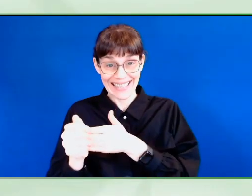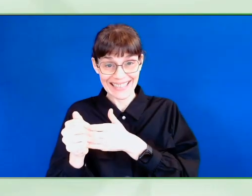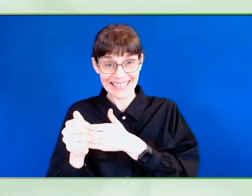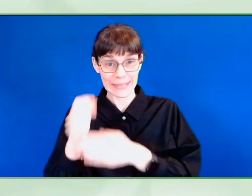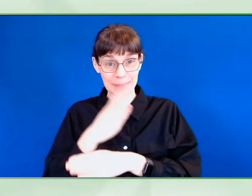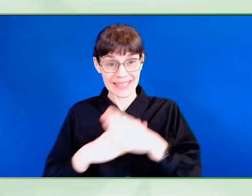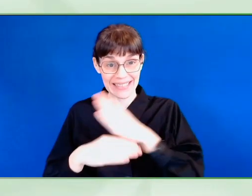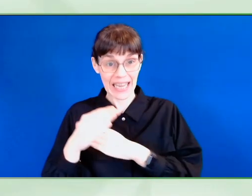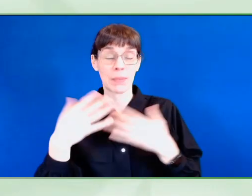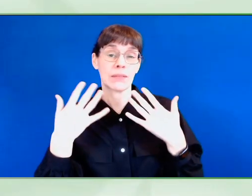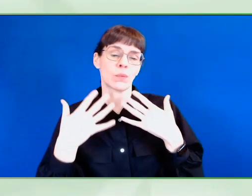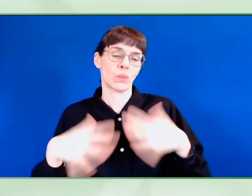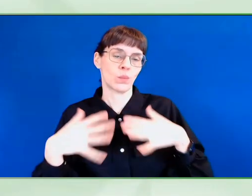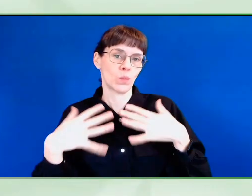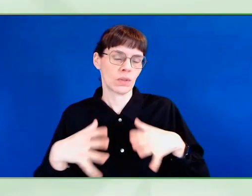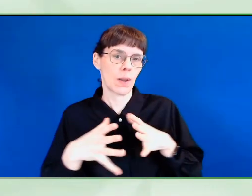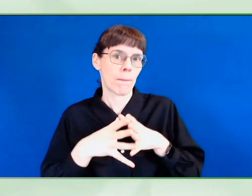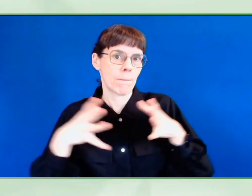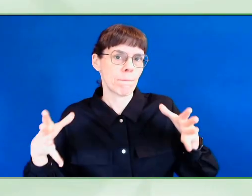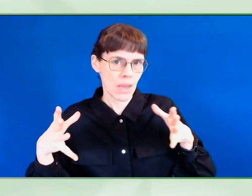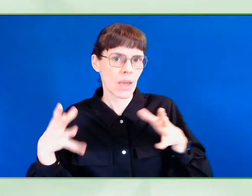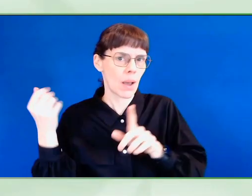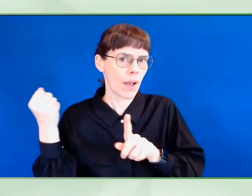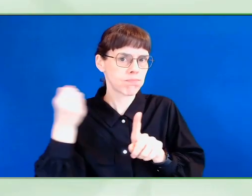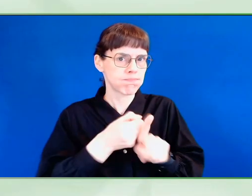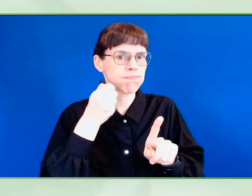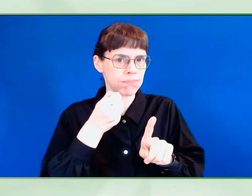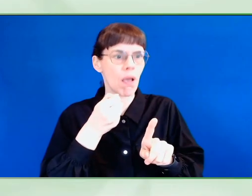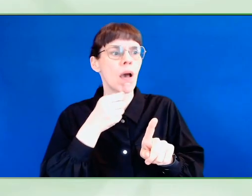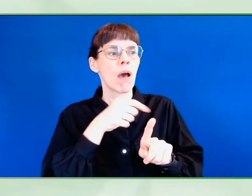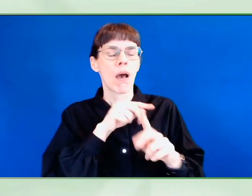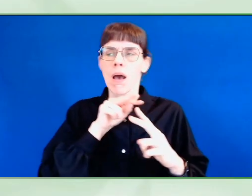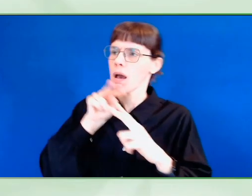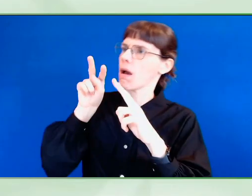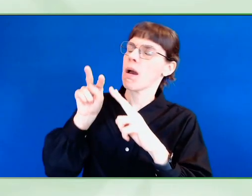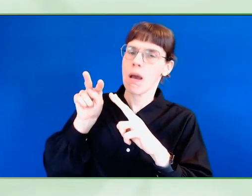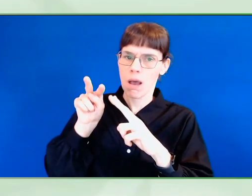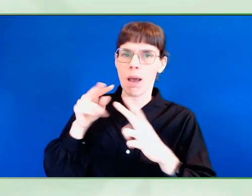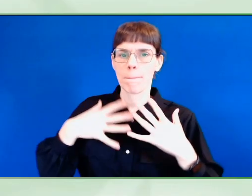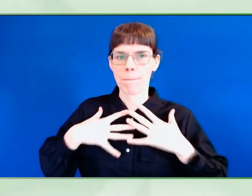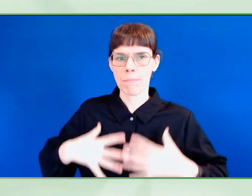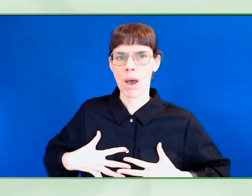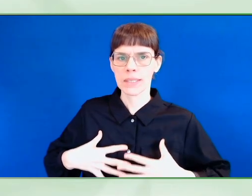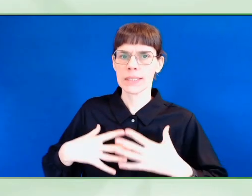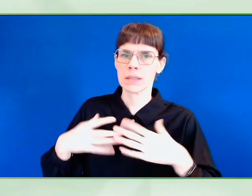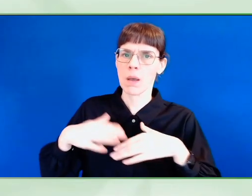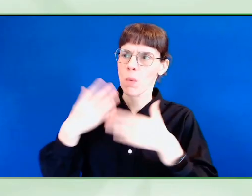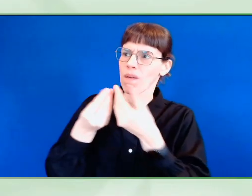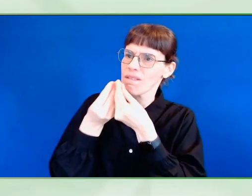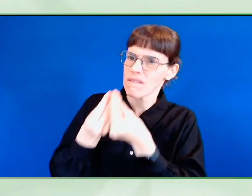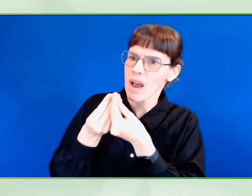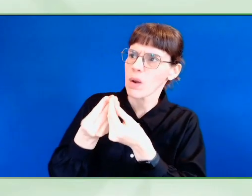a large role in how bodies are valued can change the entire world. In an